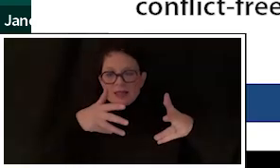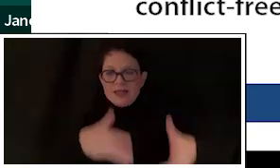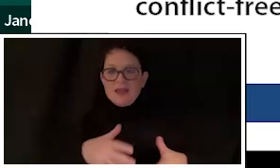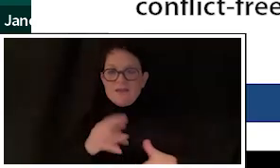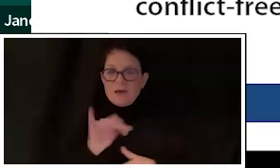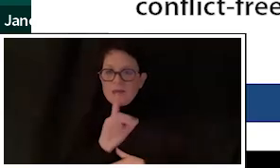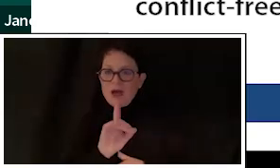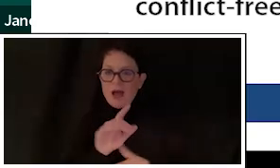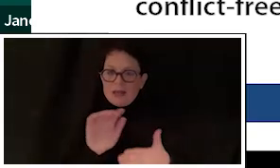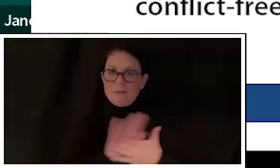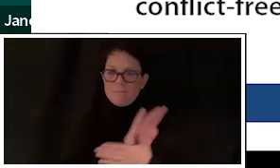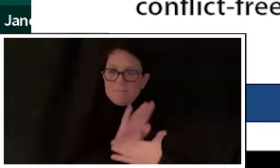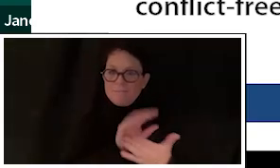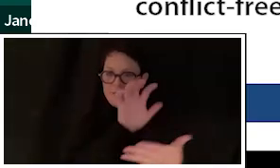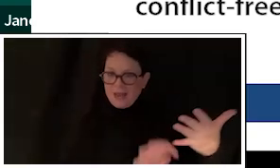packet.